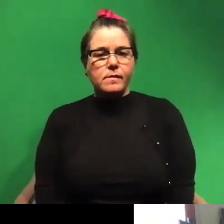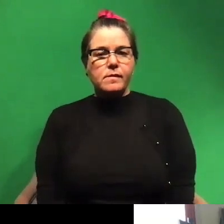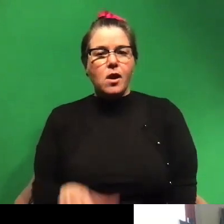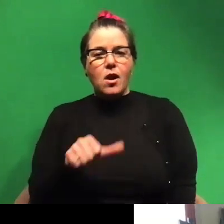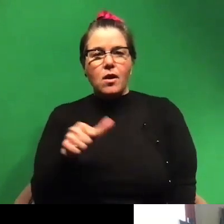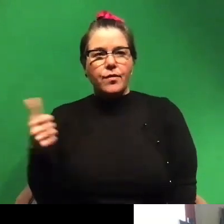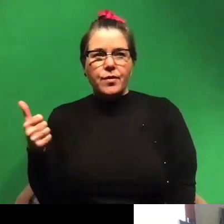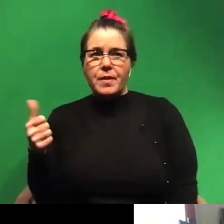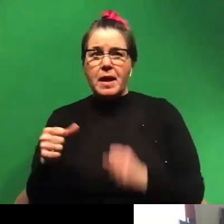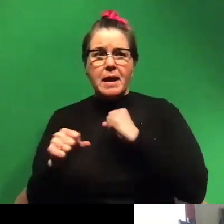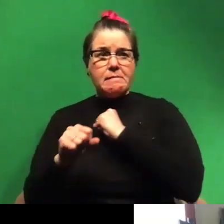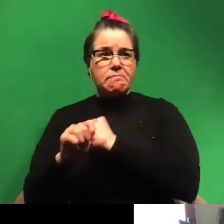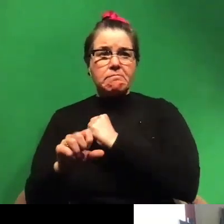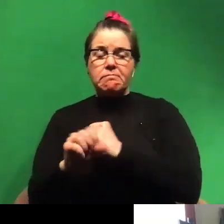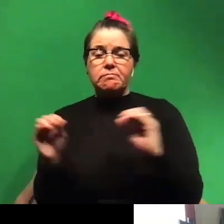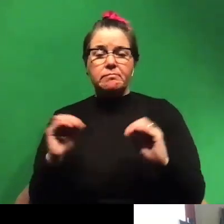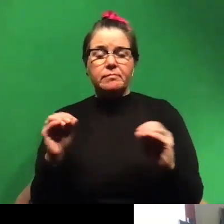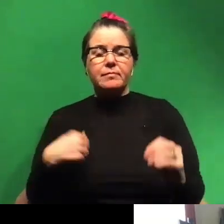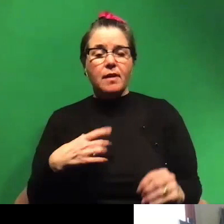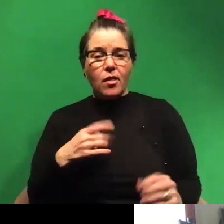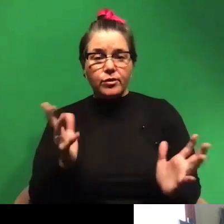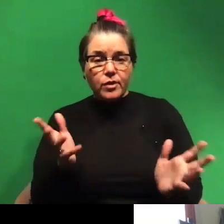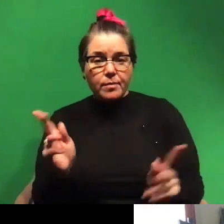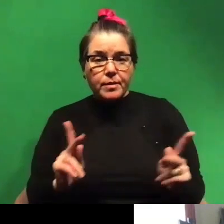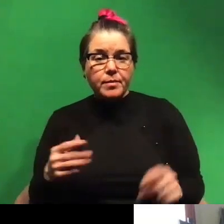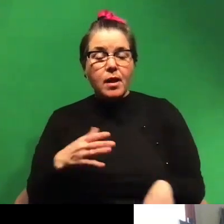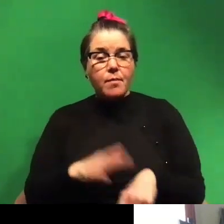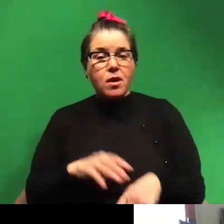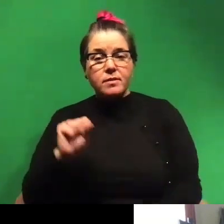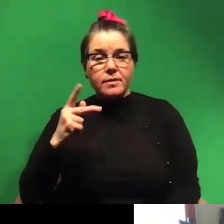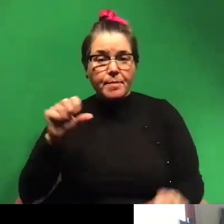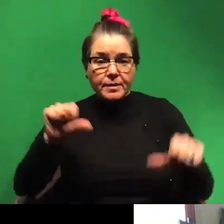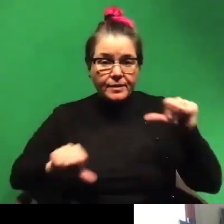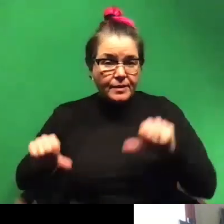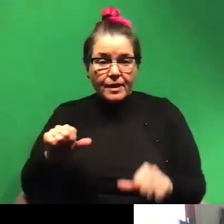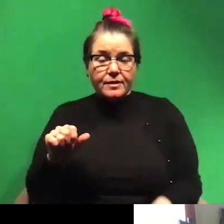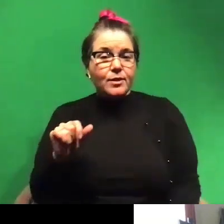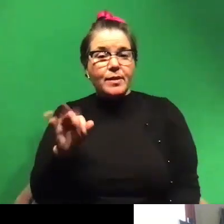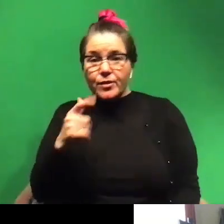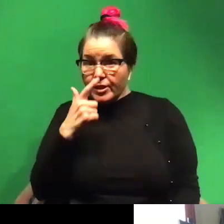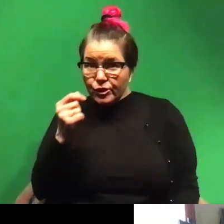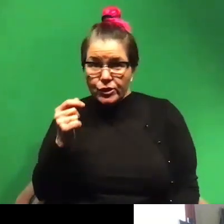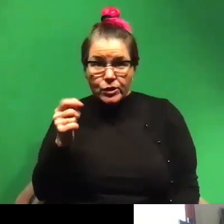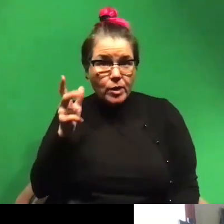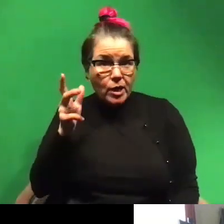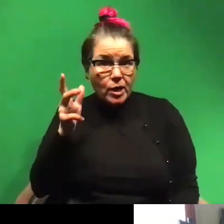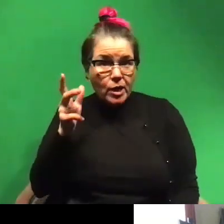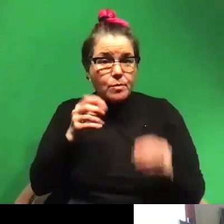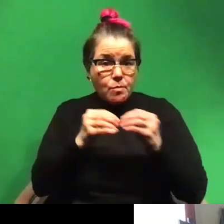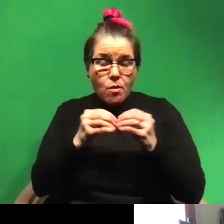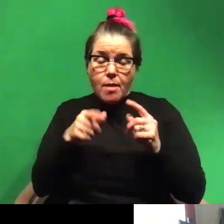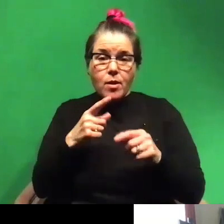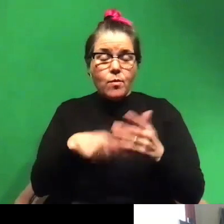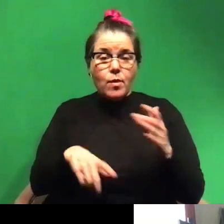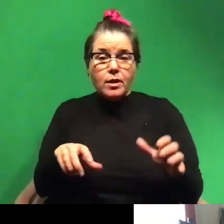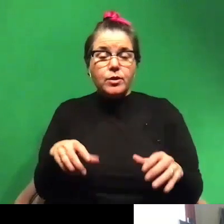anything to plug. I like talking to people. I'm on Skype as Scientist, so if you're interested in hearing more about what I do and you